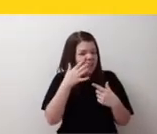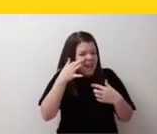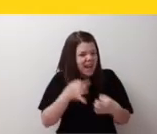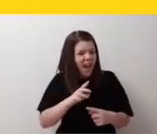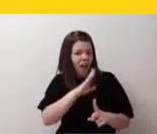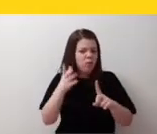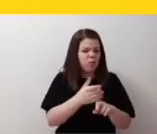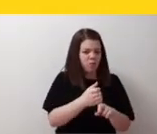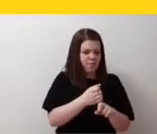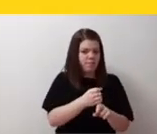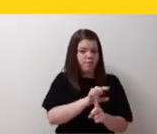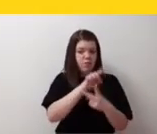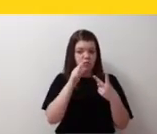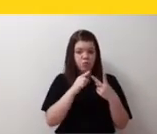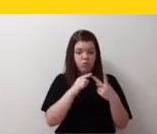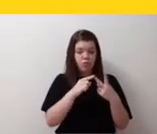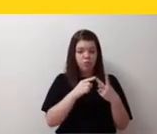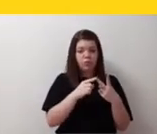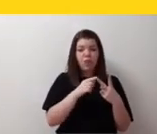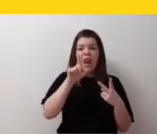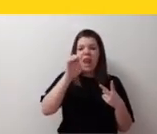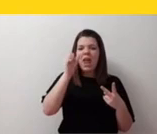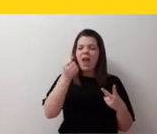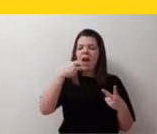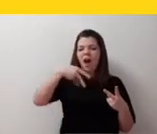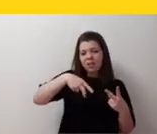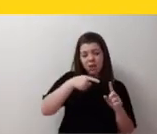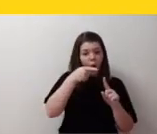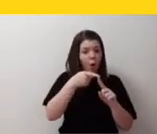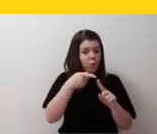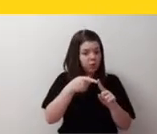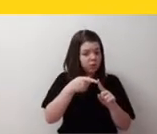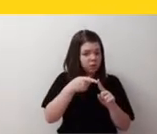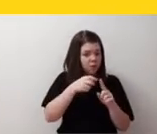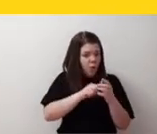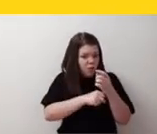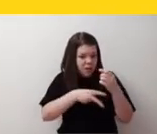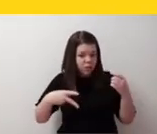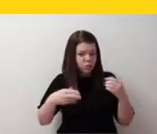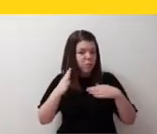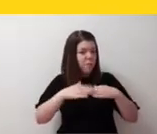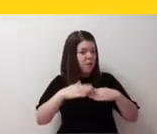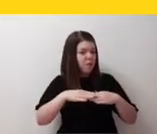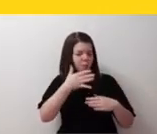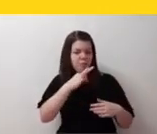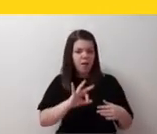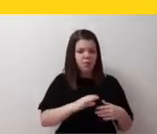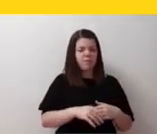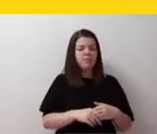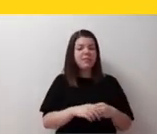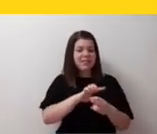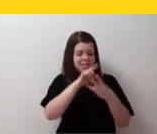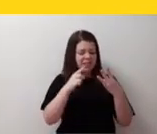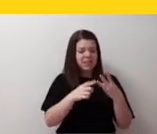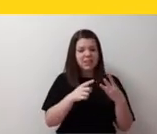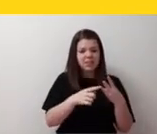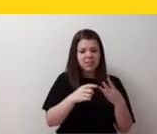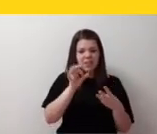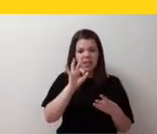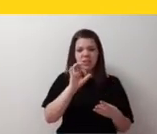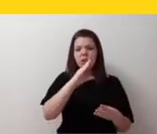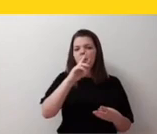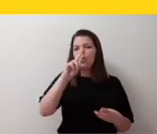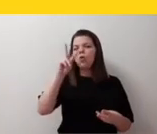and identifies the real product needs of the users. Lean searches for the minimum viable product,